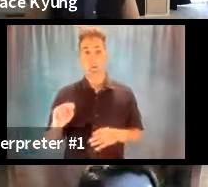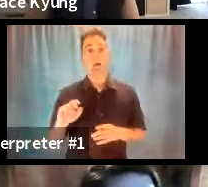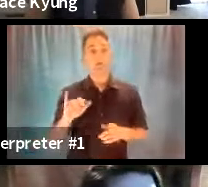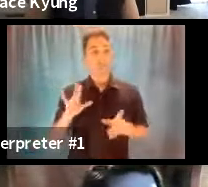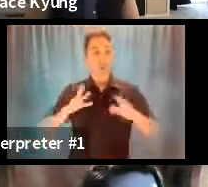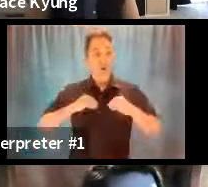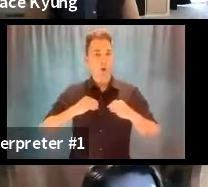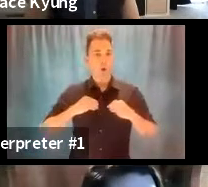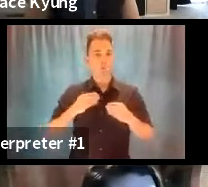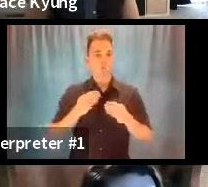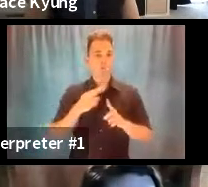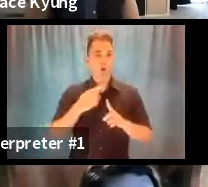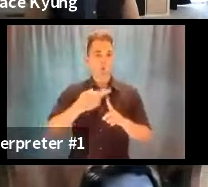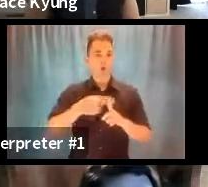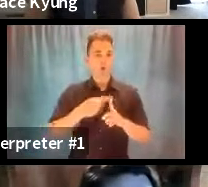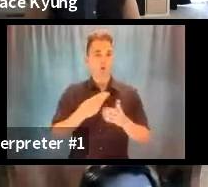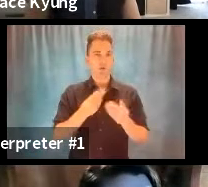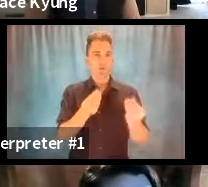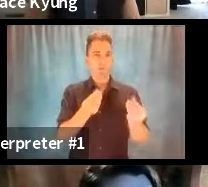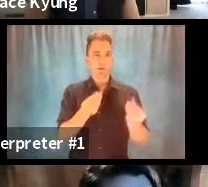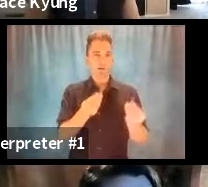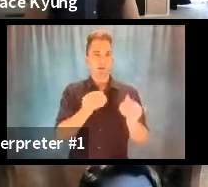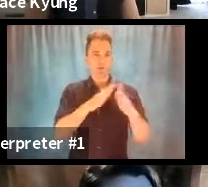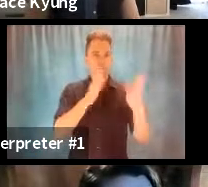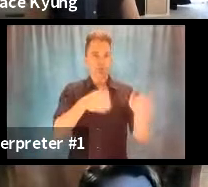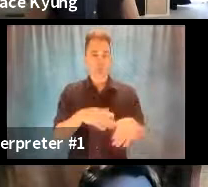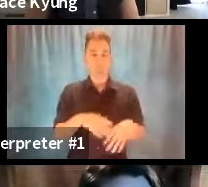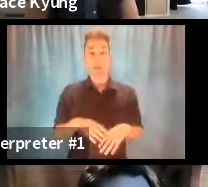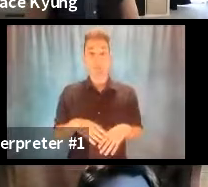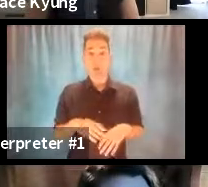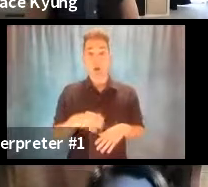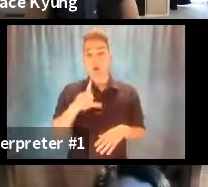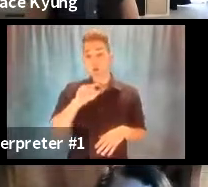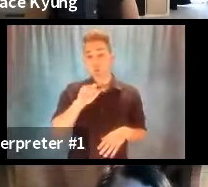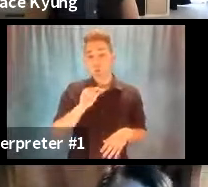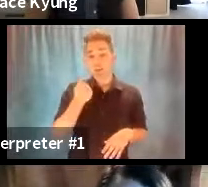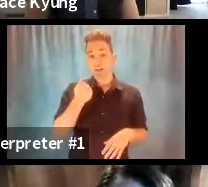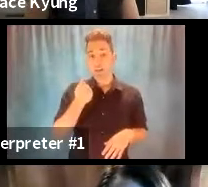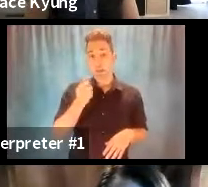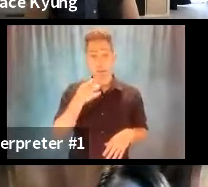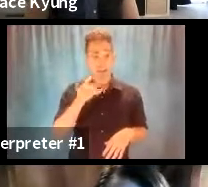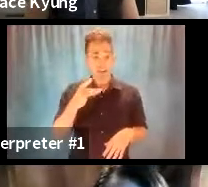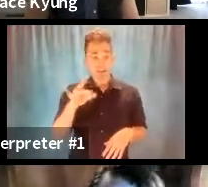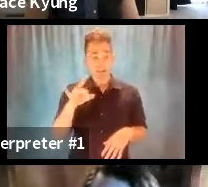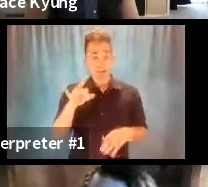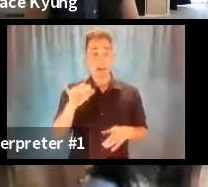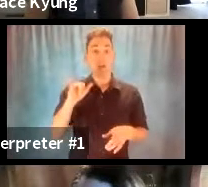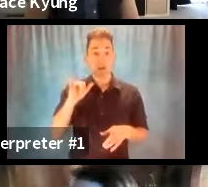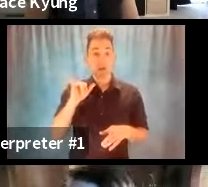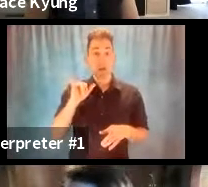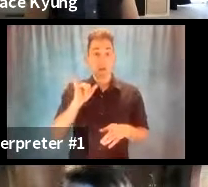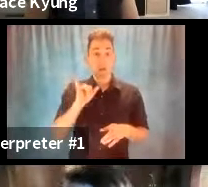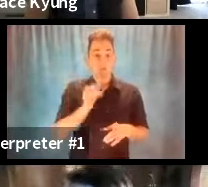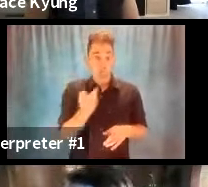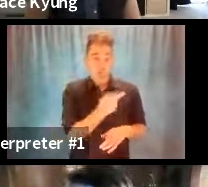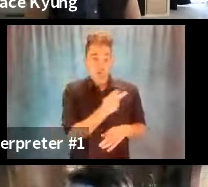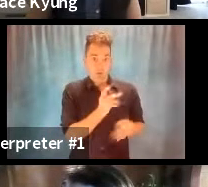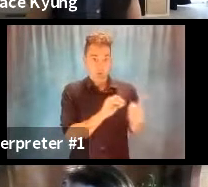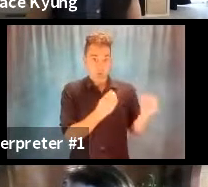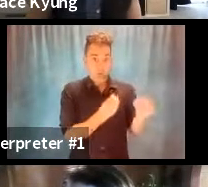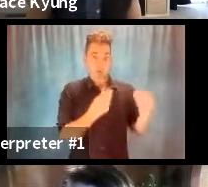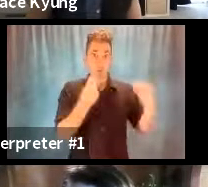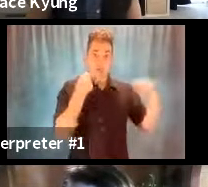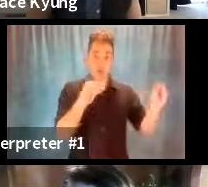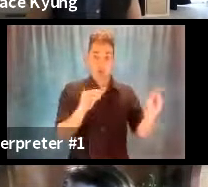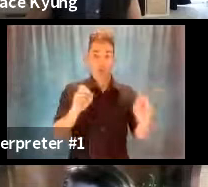In 2018, those two entities were sold or given to other individuals. In the last